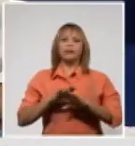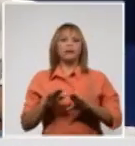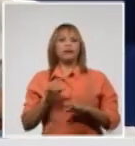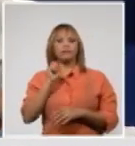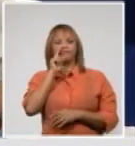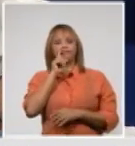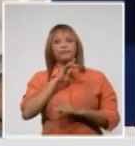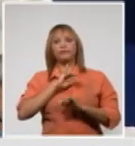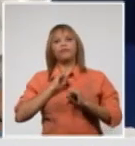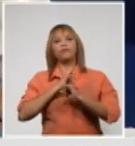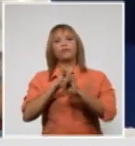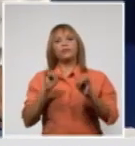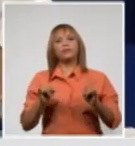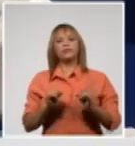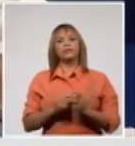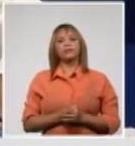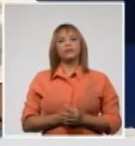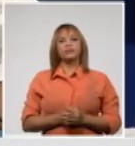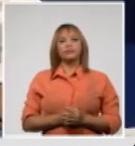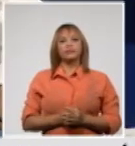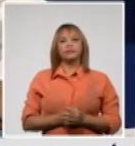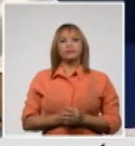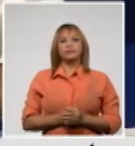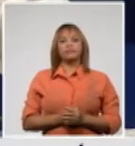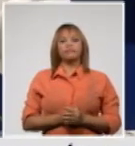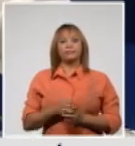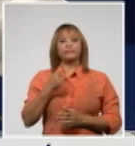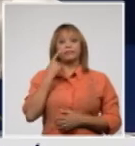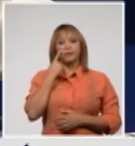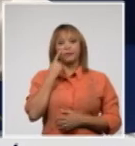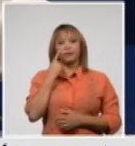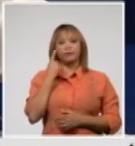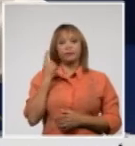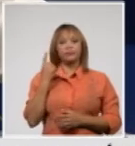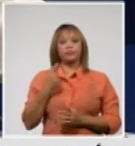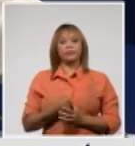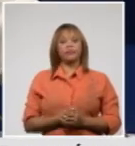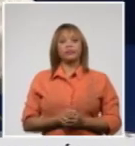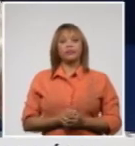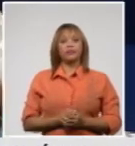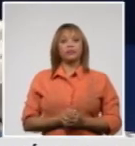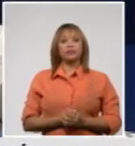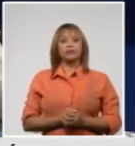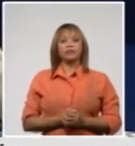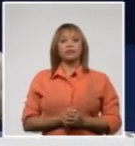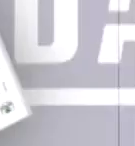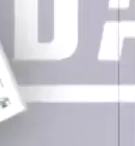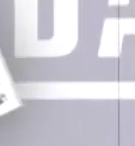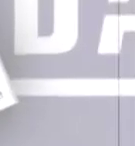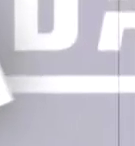information that we have on the behavior of the pandemic in Cuba and the world.